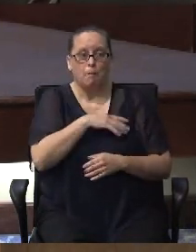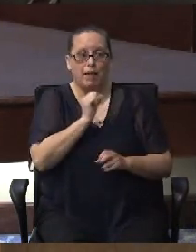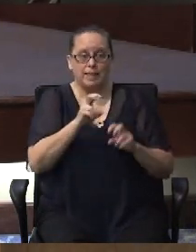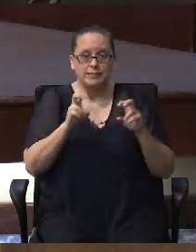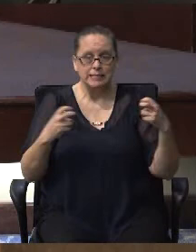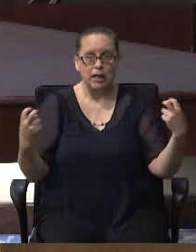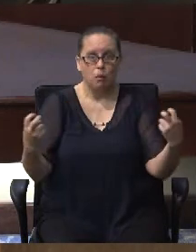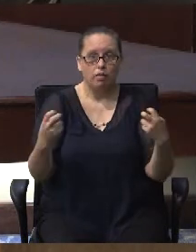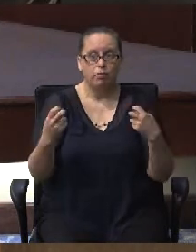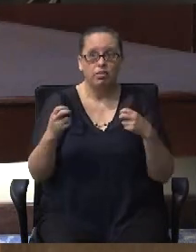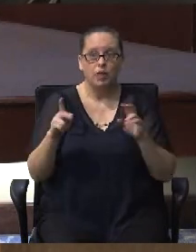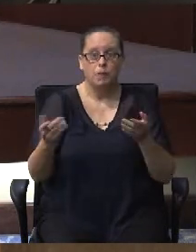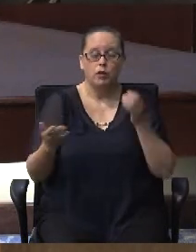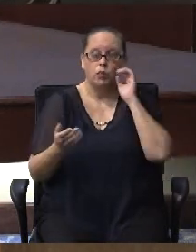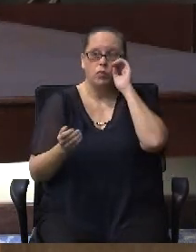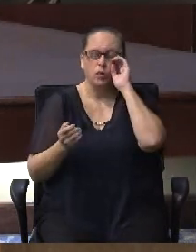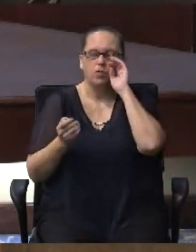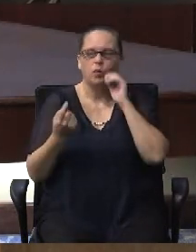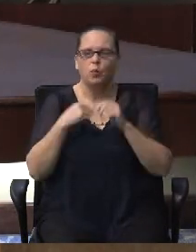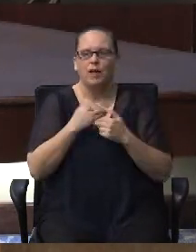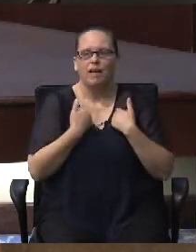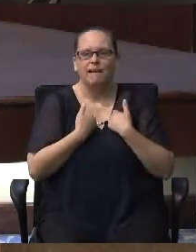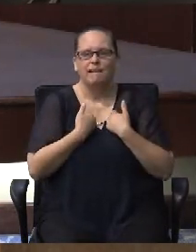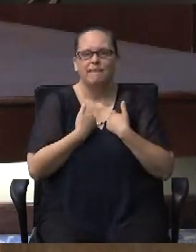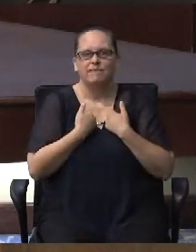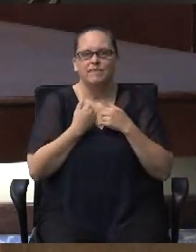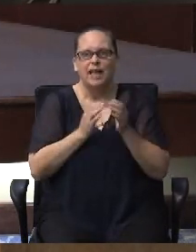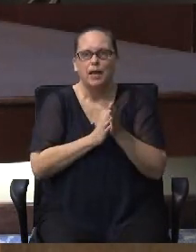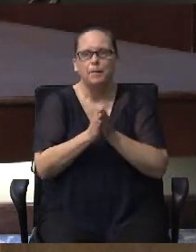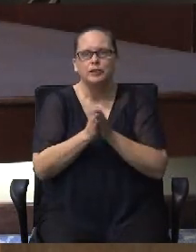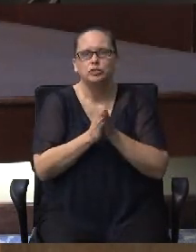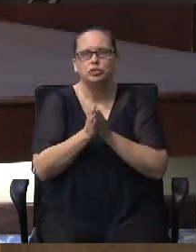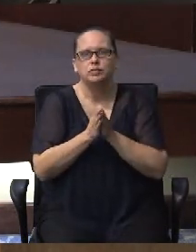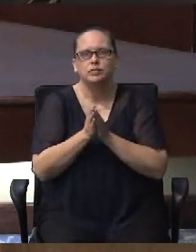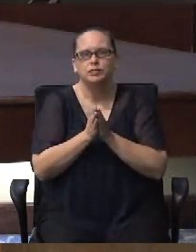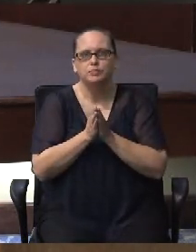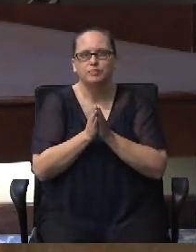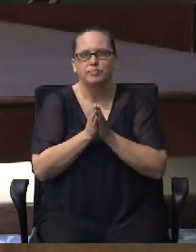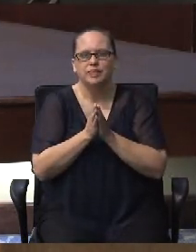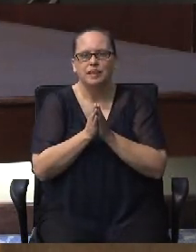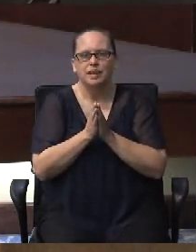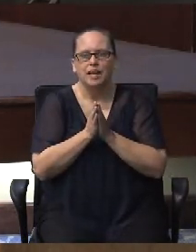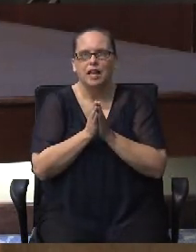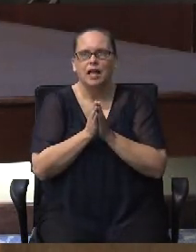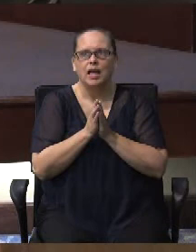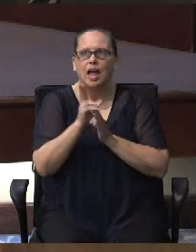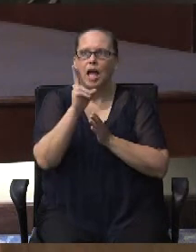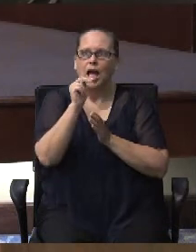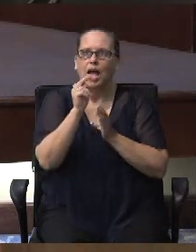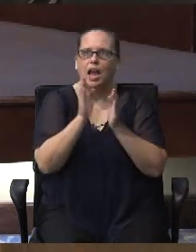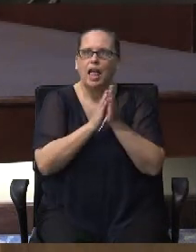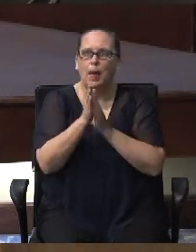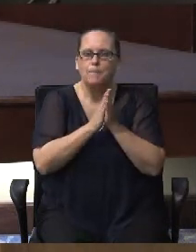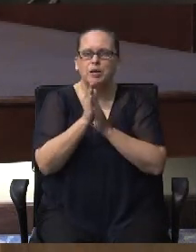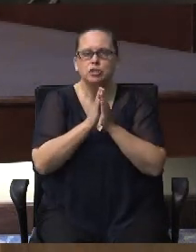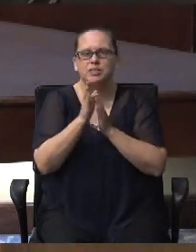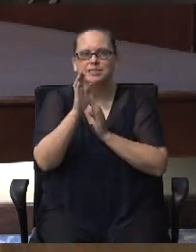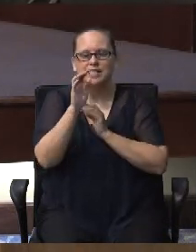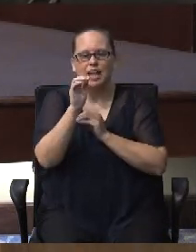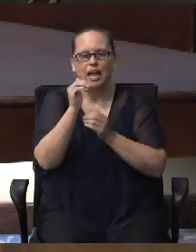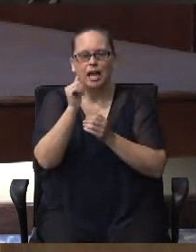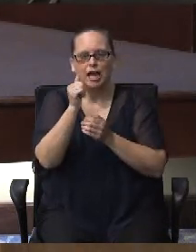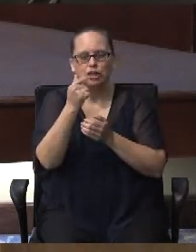with up here. We have ambitious agendas, an ambitious agenda